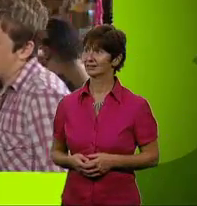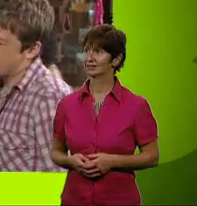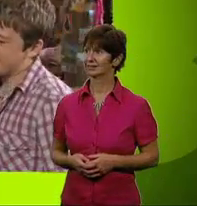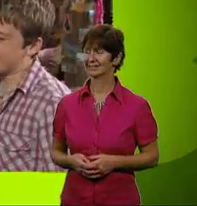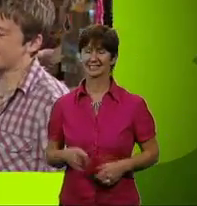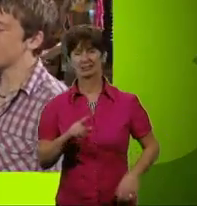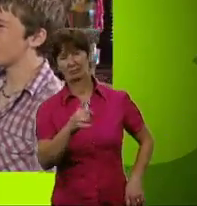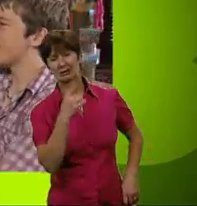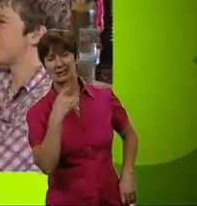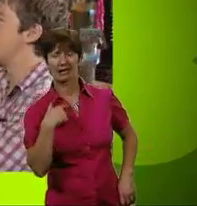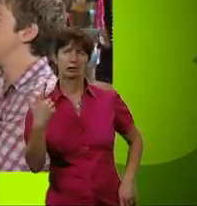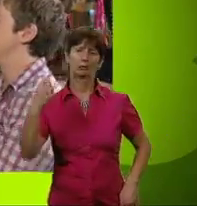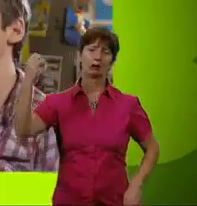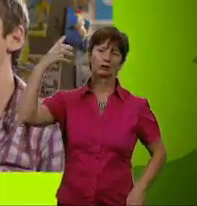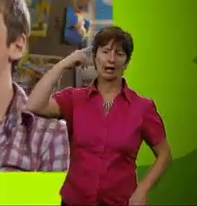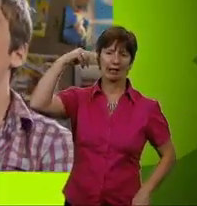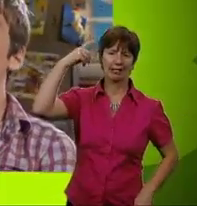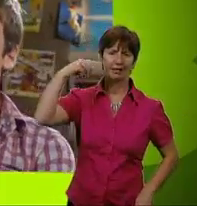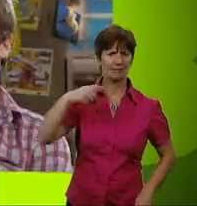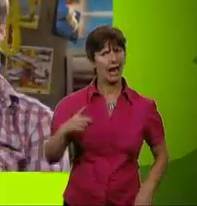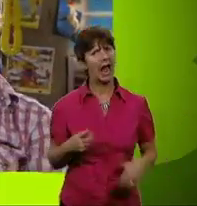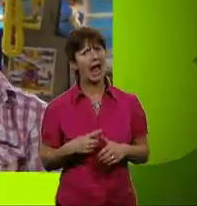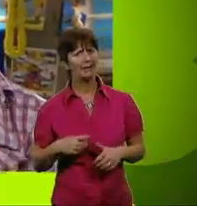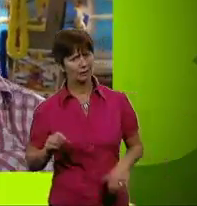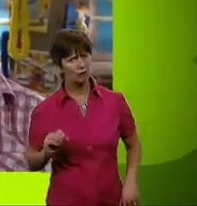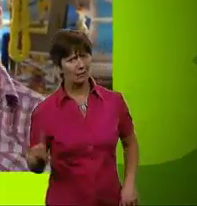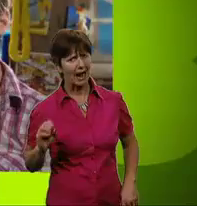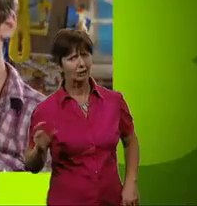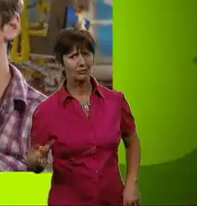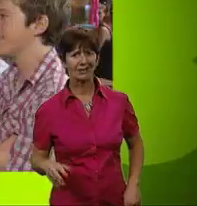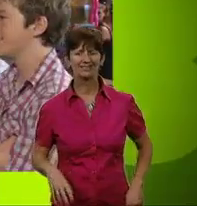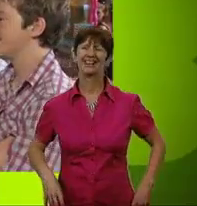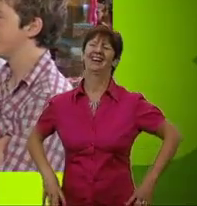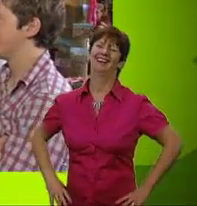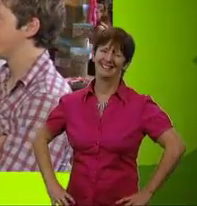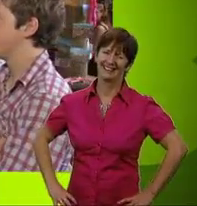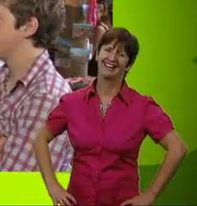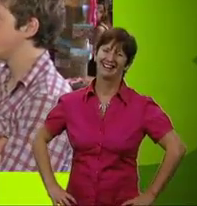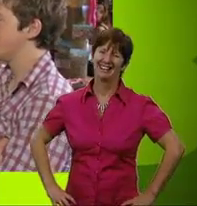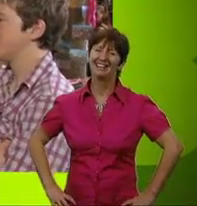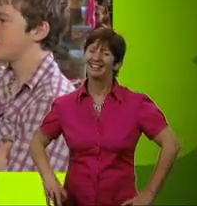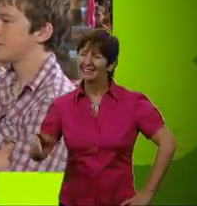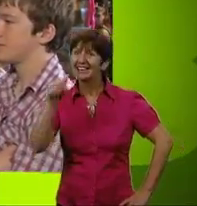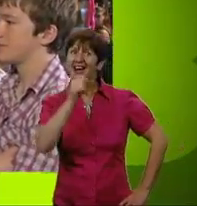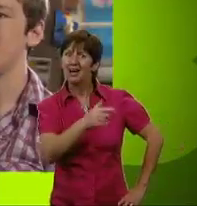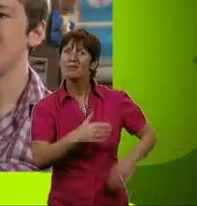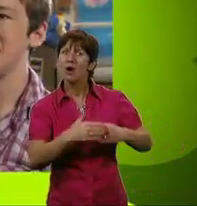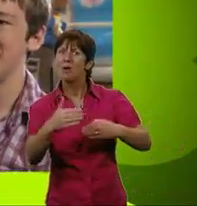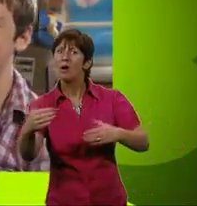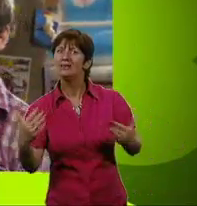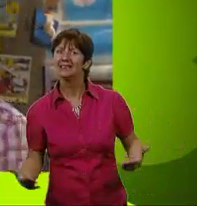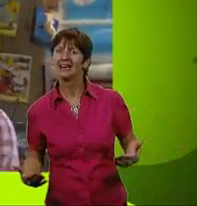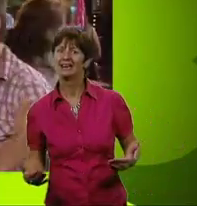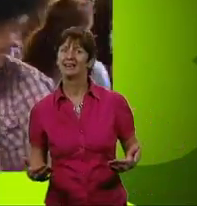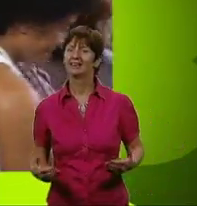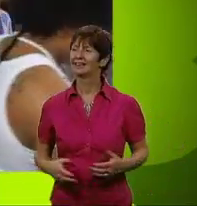You'll probably say I've had too much sun tie, but once you get to know Abby, she's not such a pain. Oh, yeah. And you've been getting to know her a lot today.